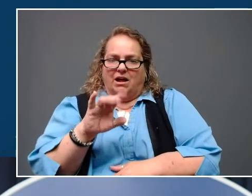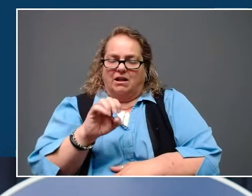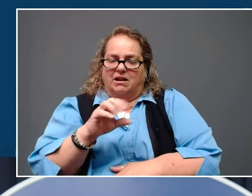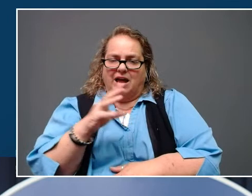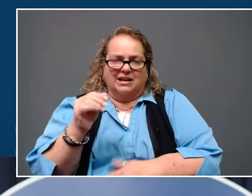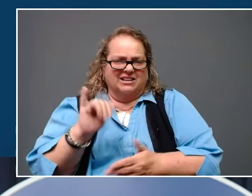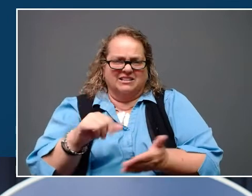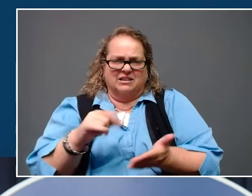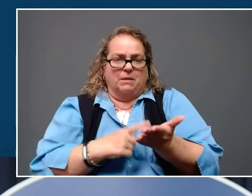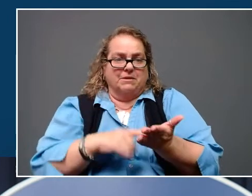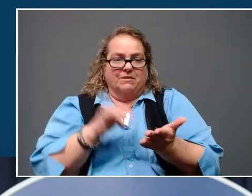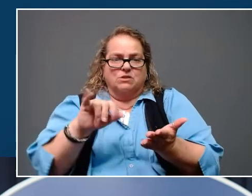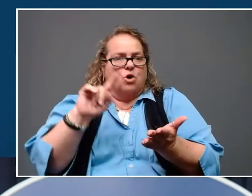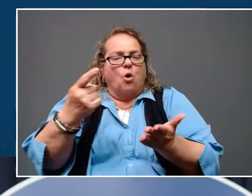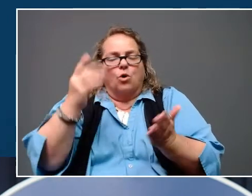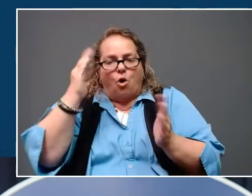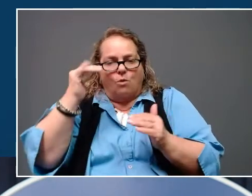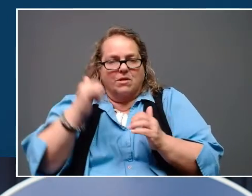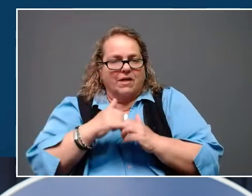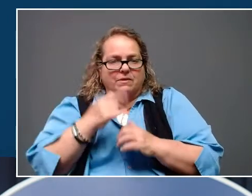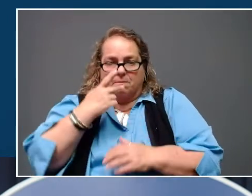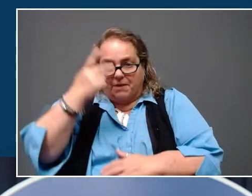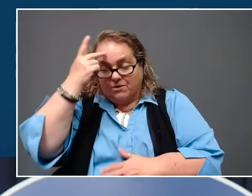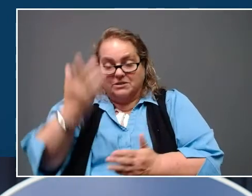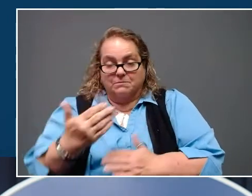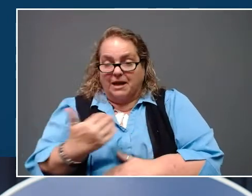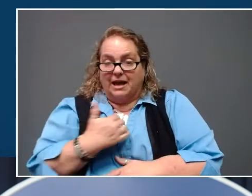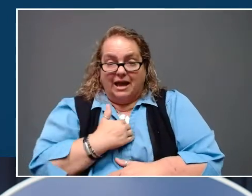hope that these parents might have.